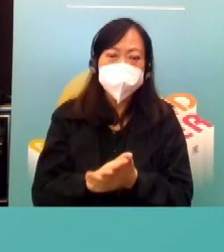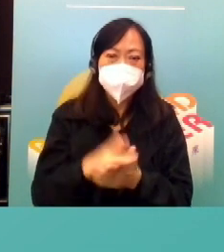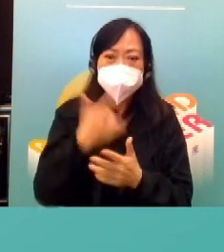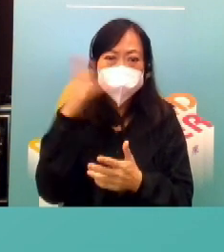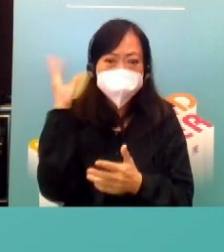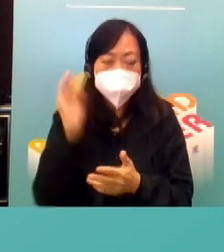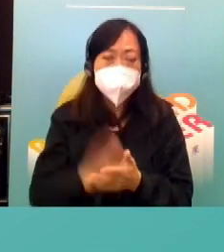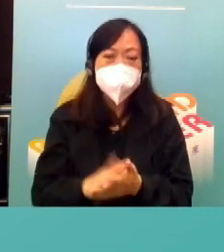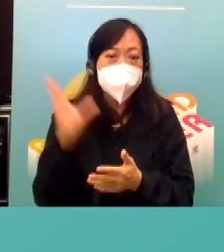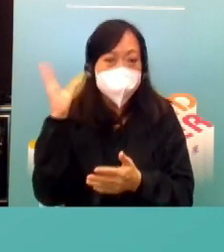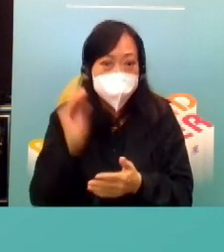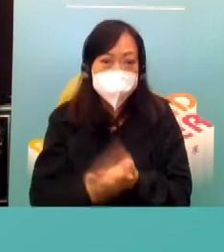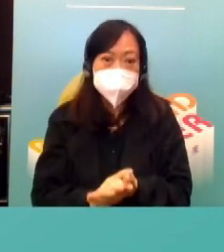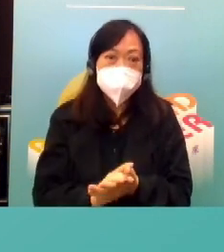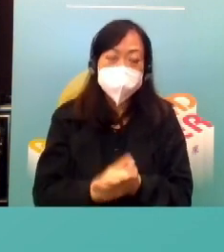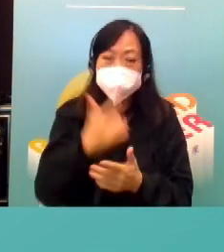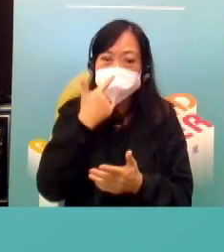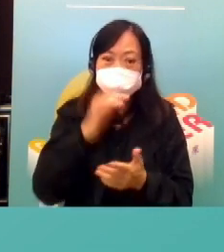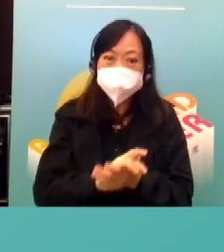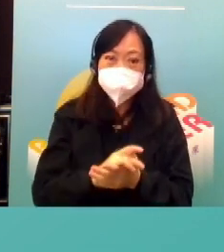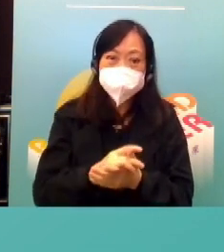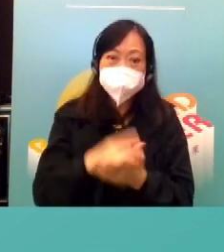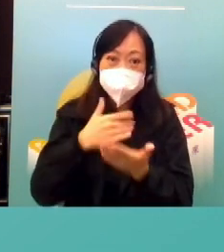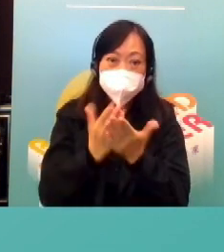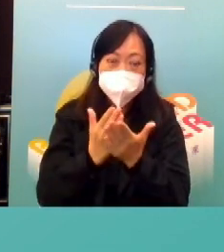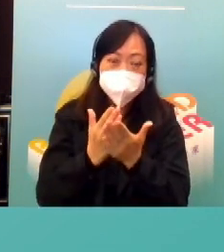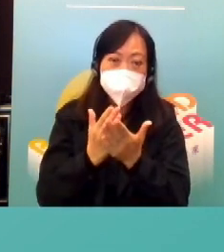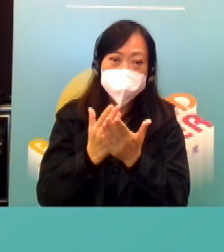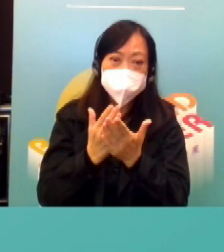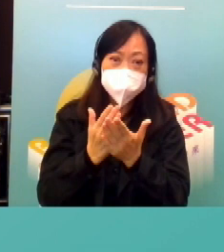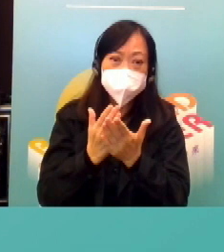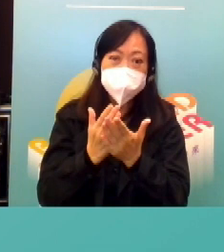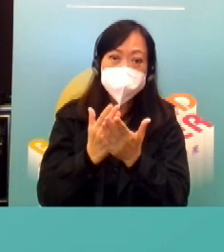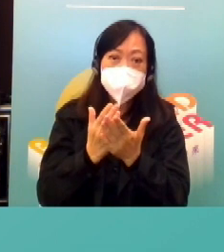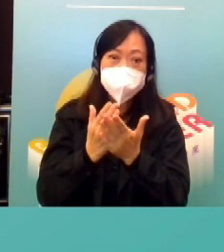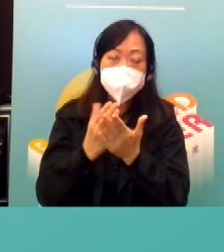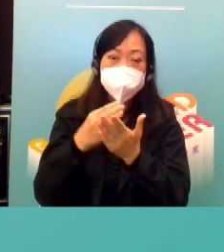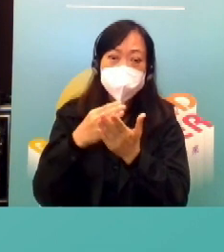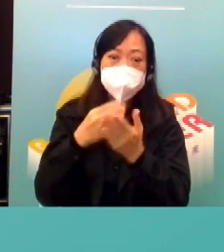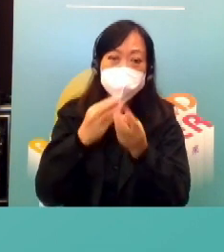7% by 2035. But that's not going to be enough.